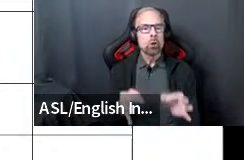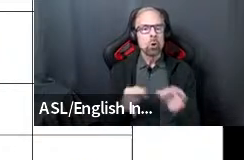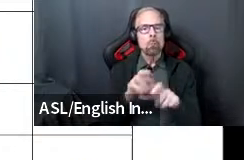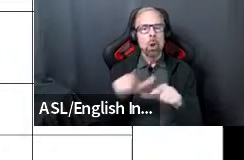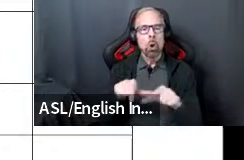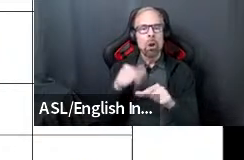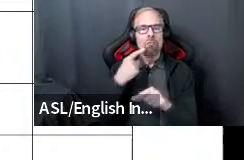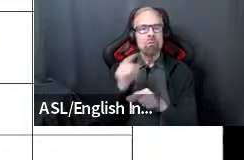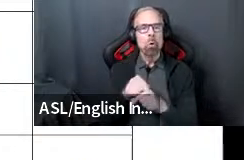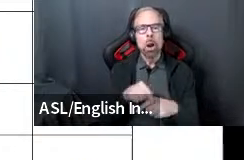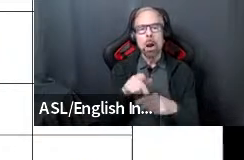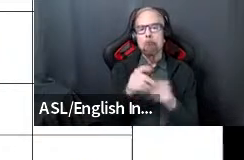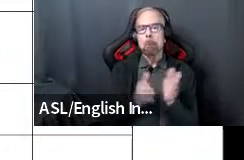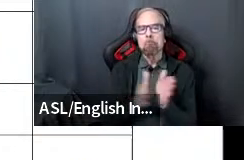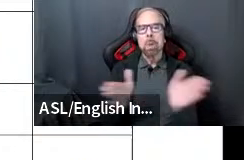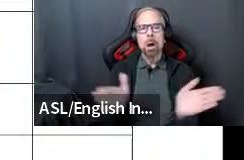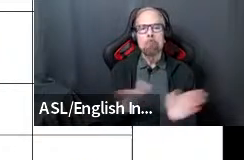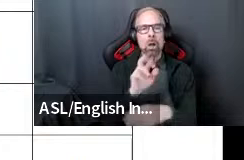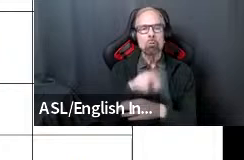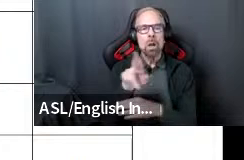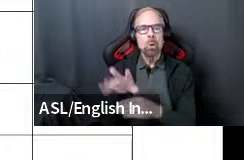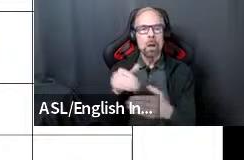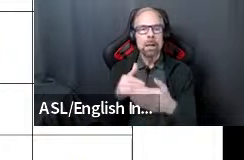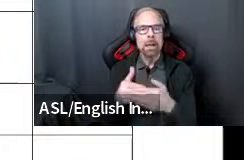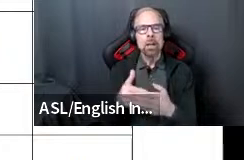public restrooms near transit stations.